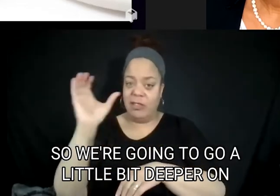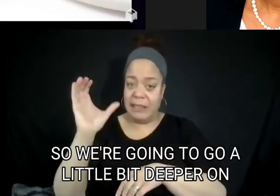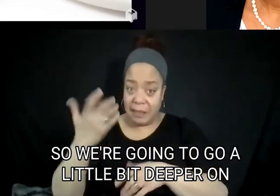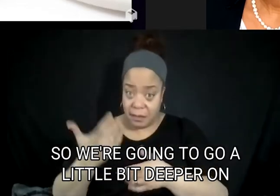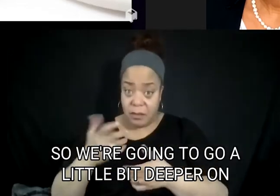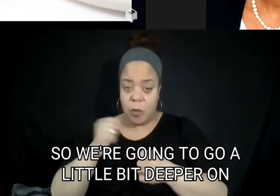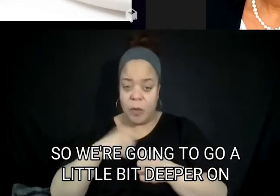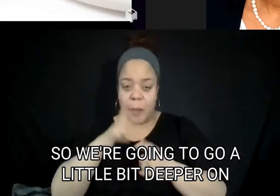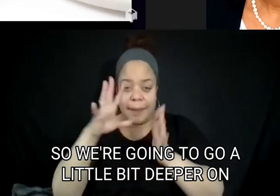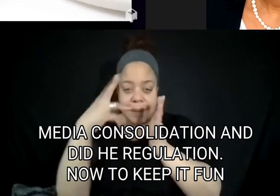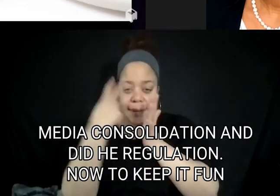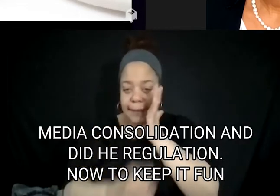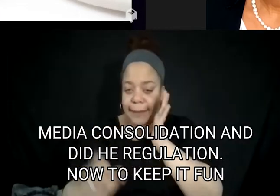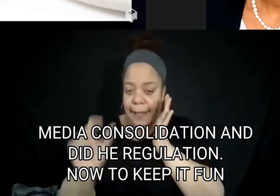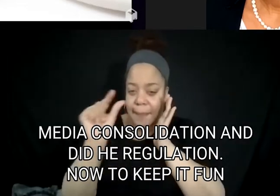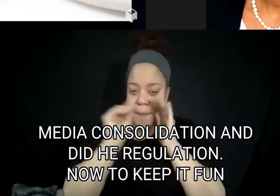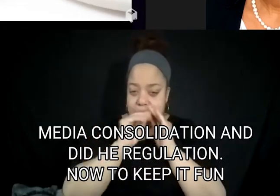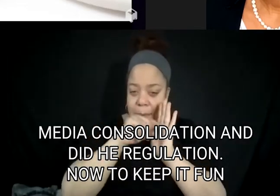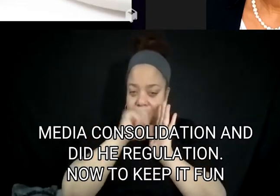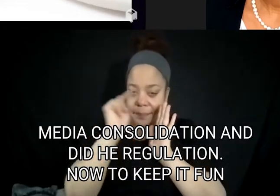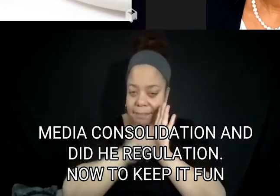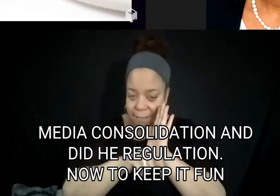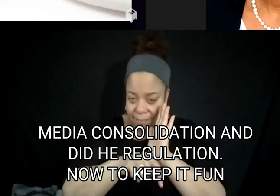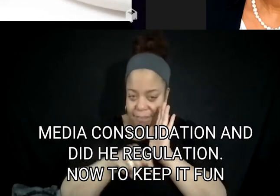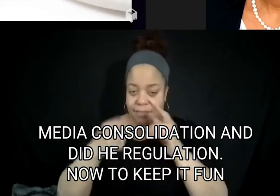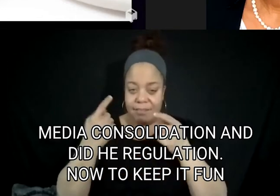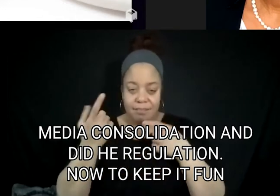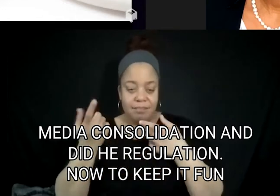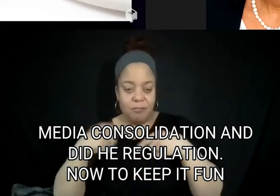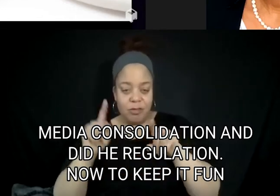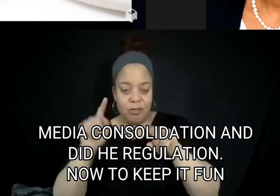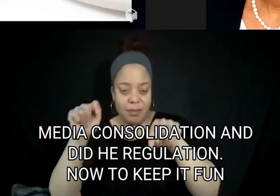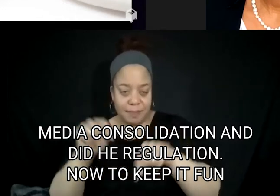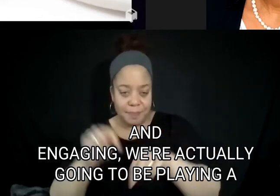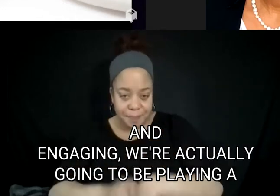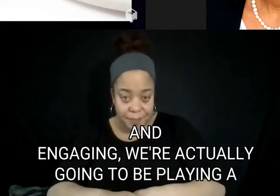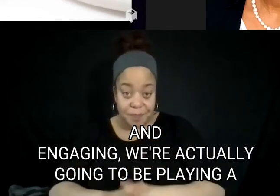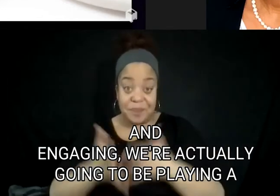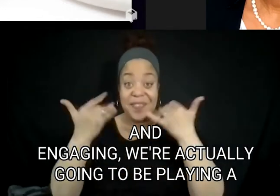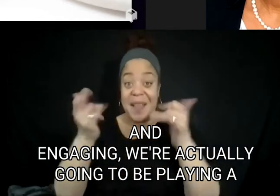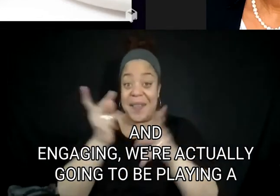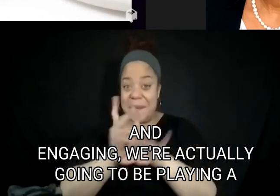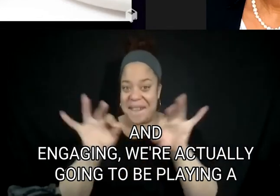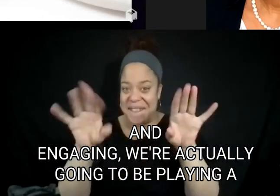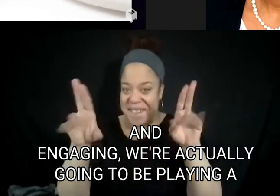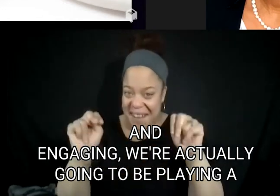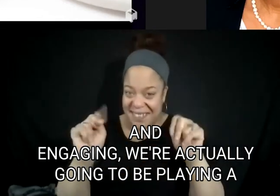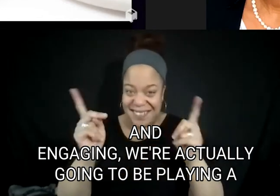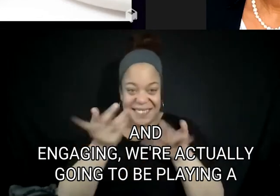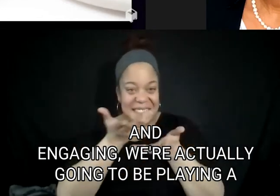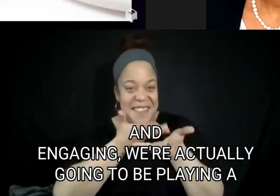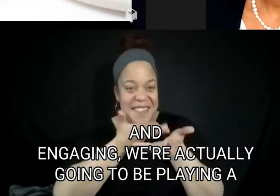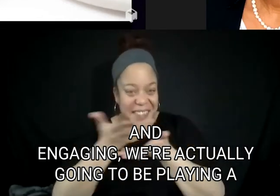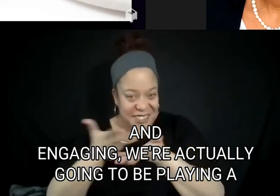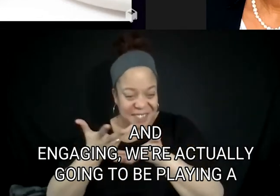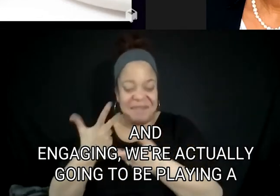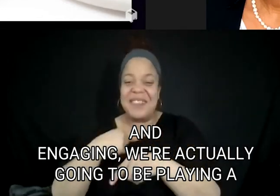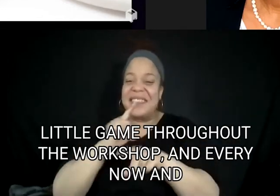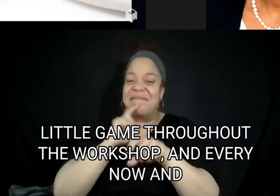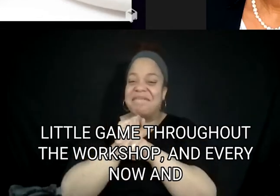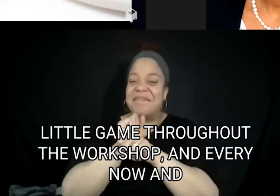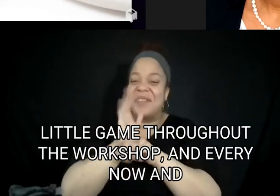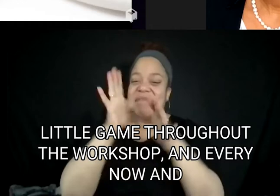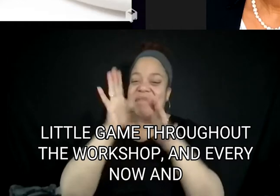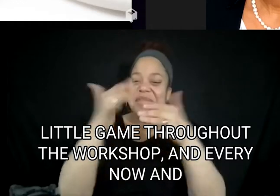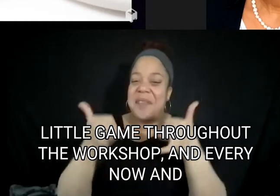and engaging, we're actually going to be playing a little game throughout the workshop. And every now and then, we'll have a pop quiz